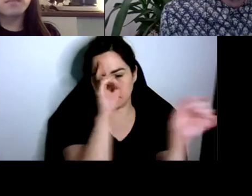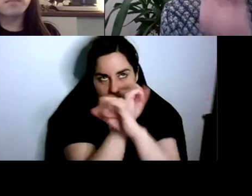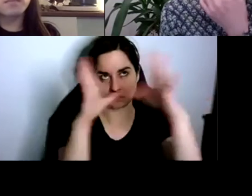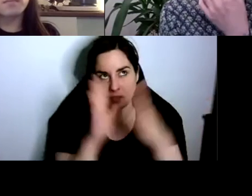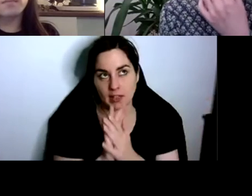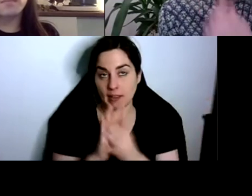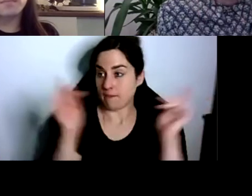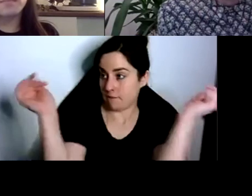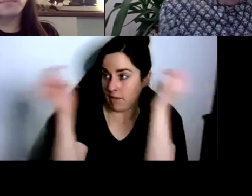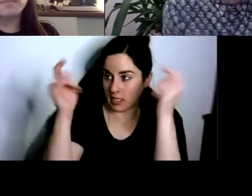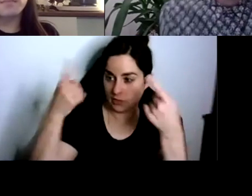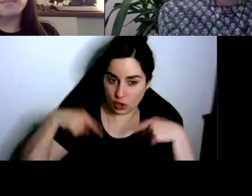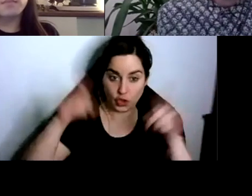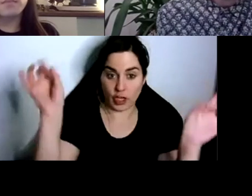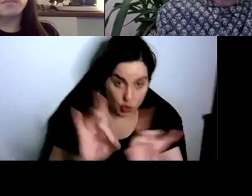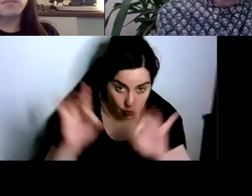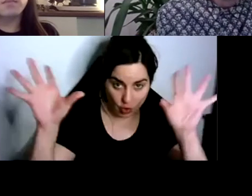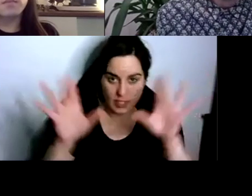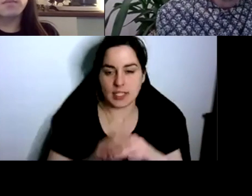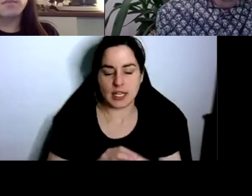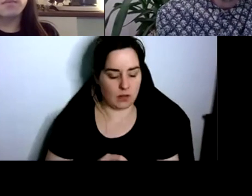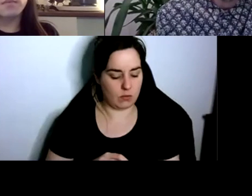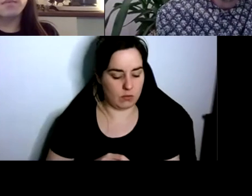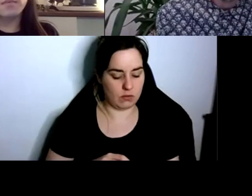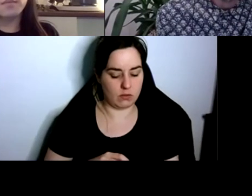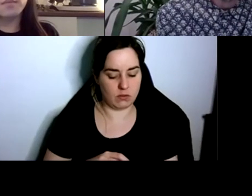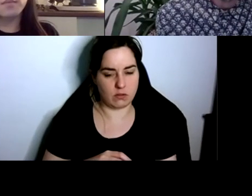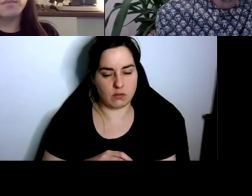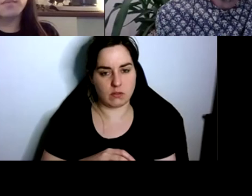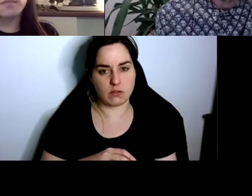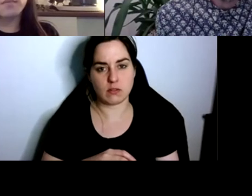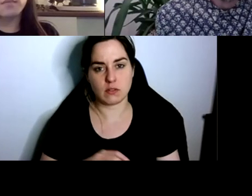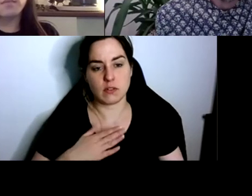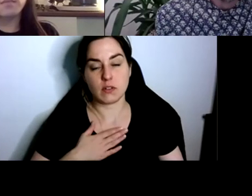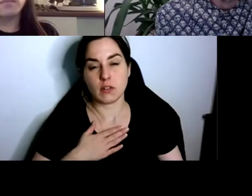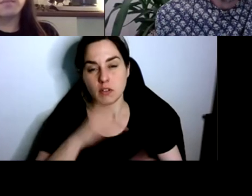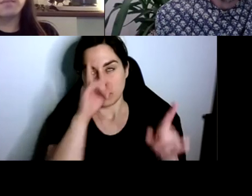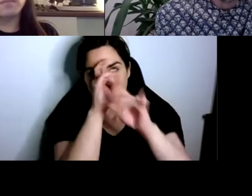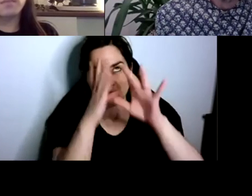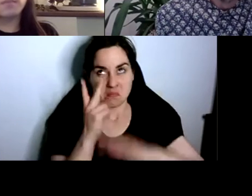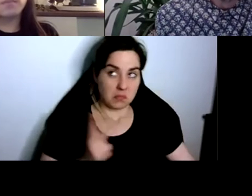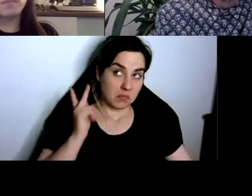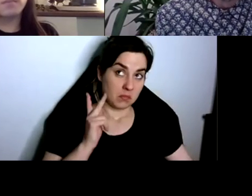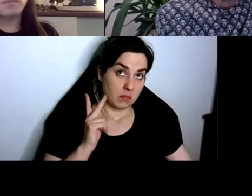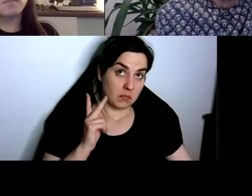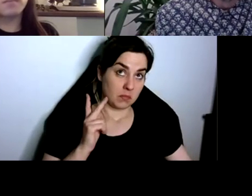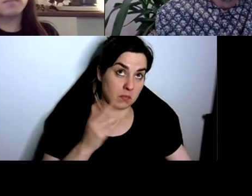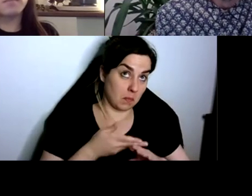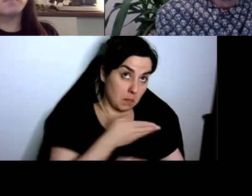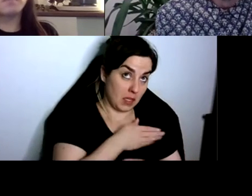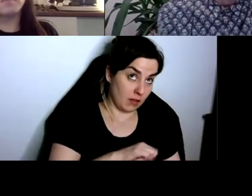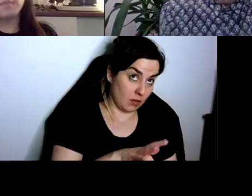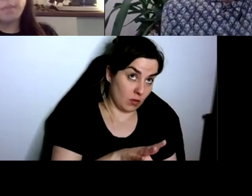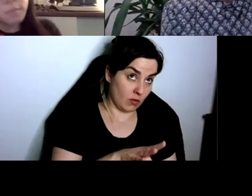crisis, first I think about, you know, the fact that before COVID-19 and through COVID-19 and after COVID-19, we're always going to